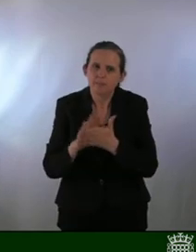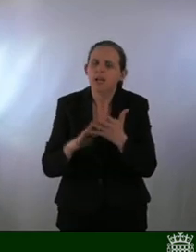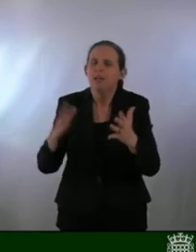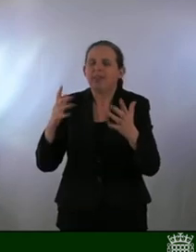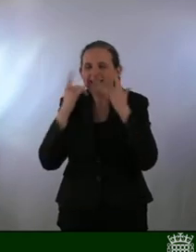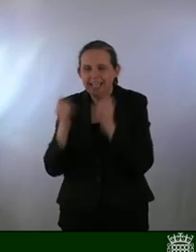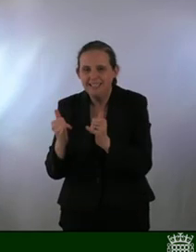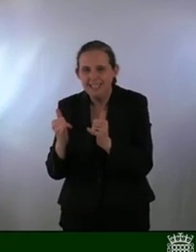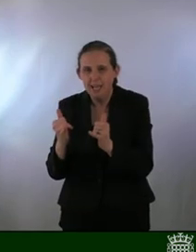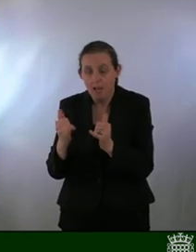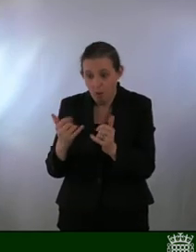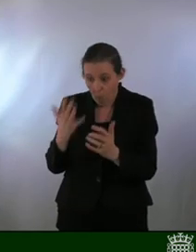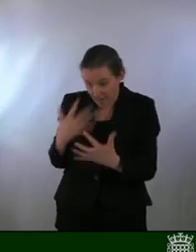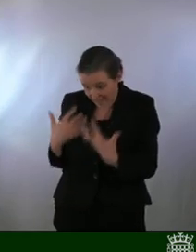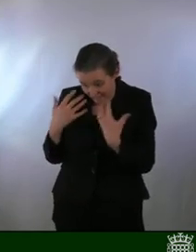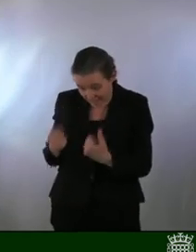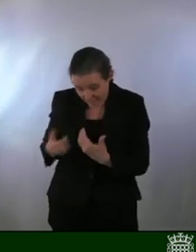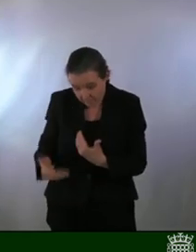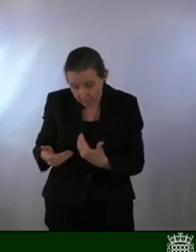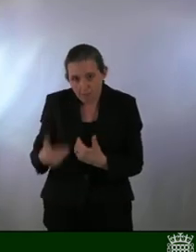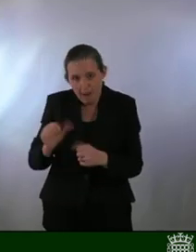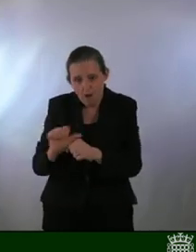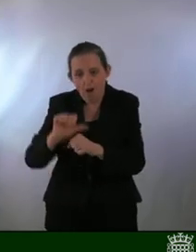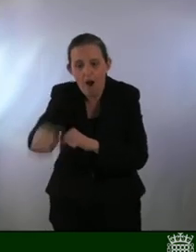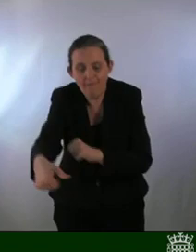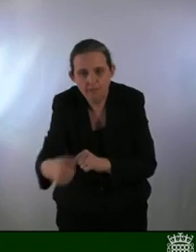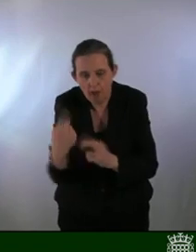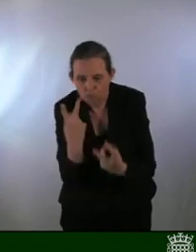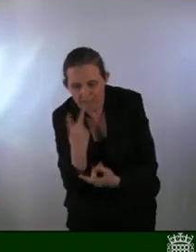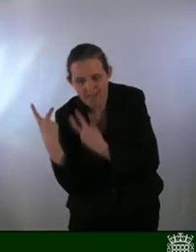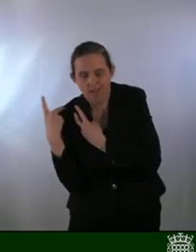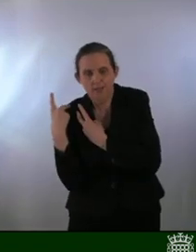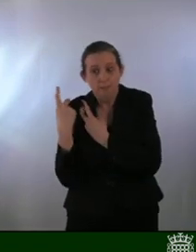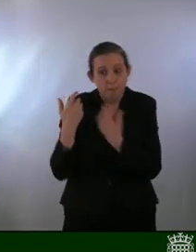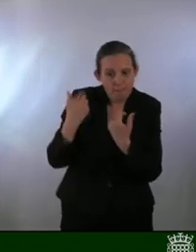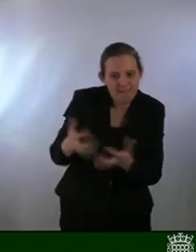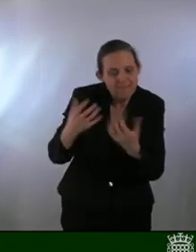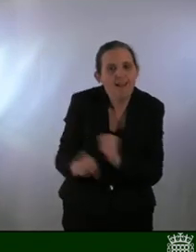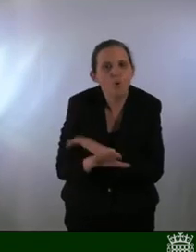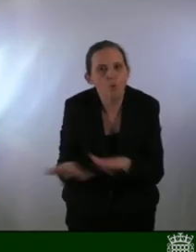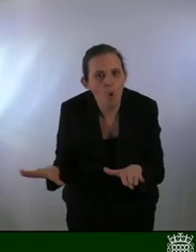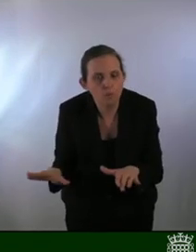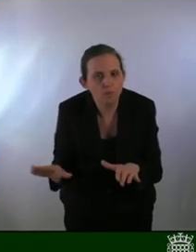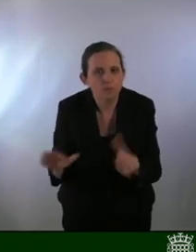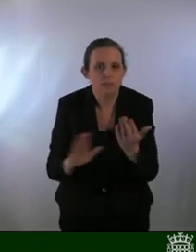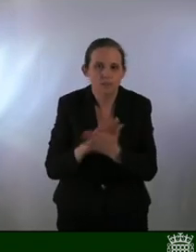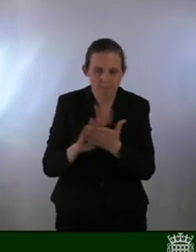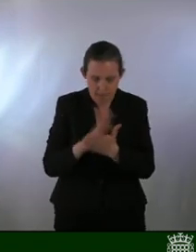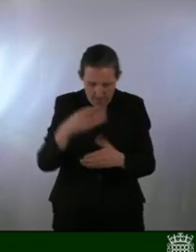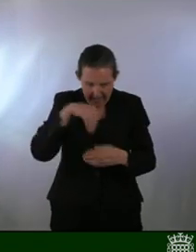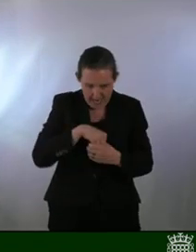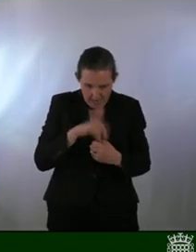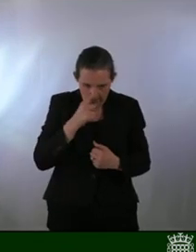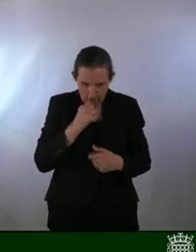people whilst they have coronavirus, but afterwards if they have had it, and therefore have the antibodies with the immunity